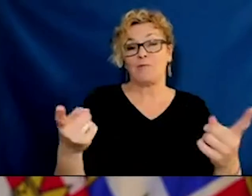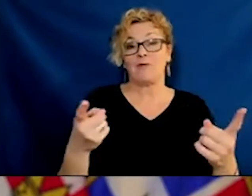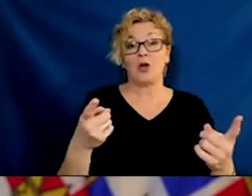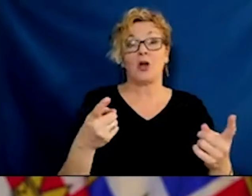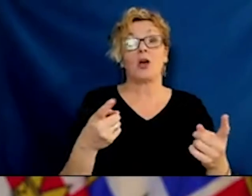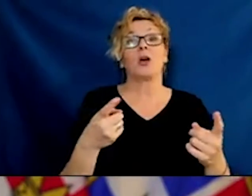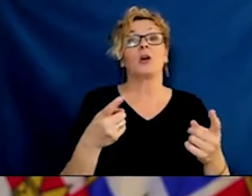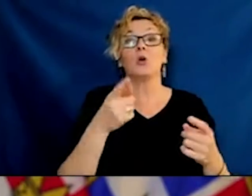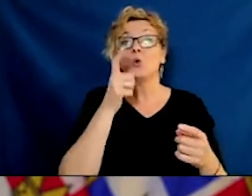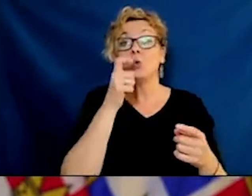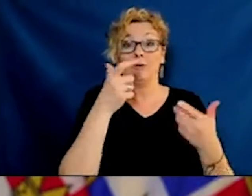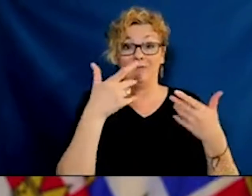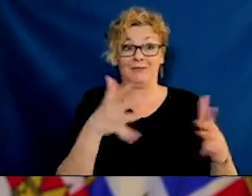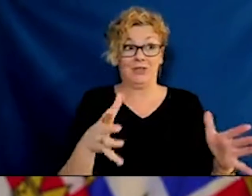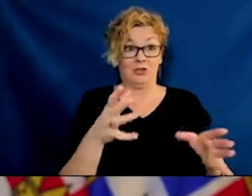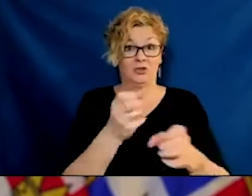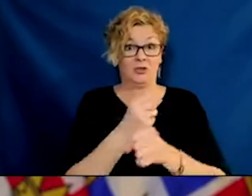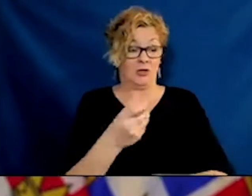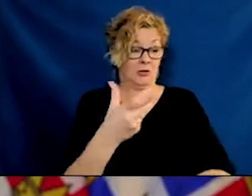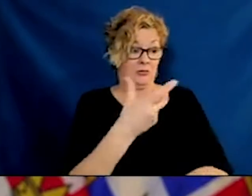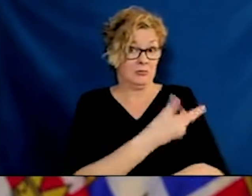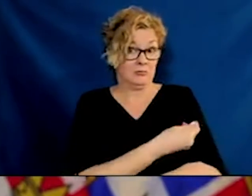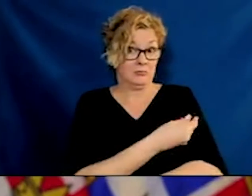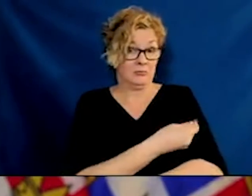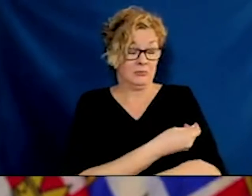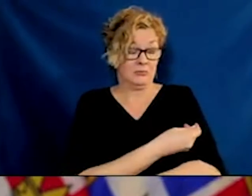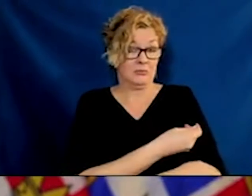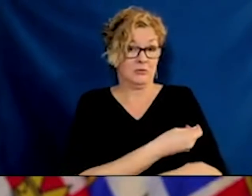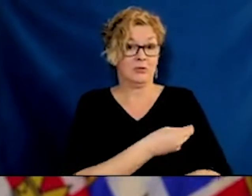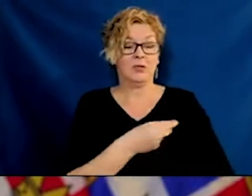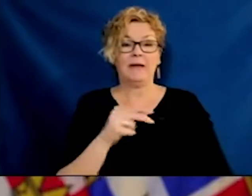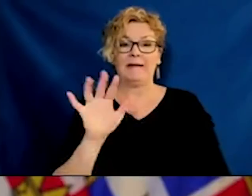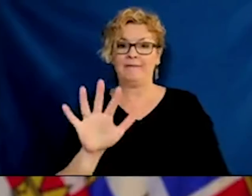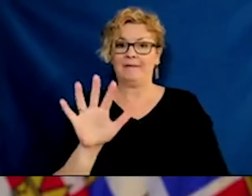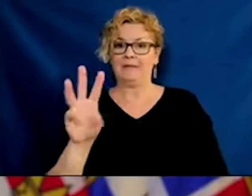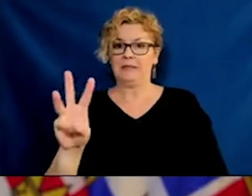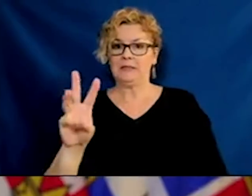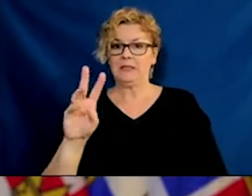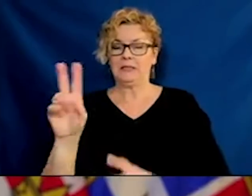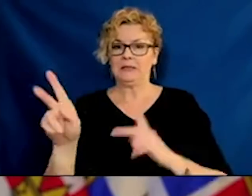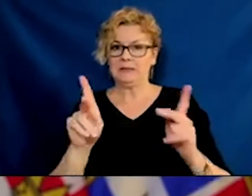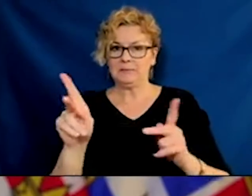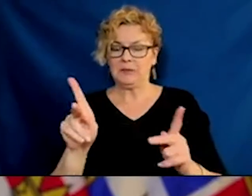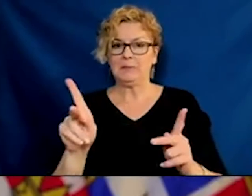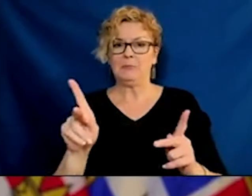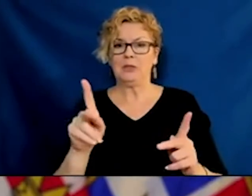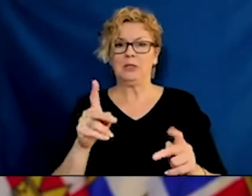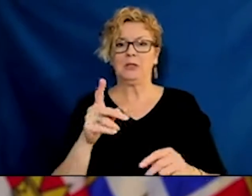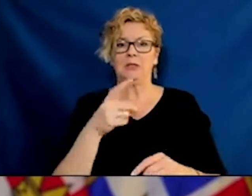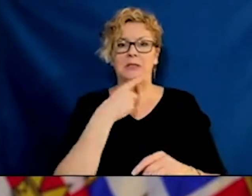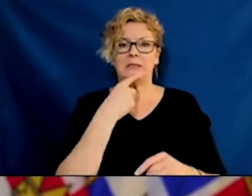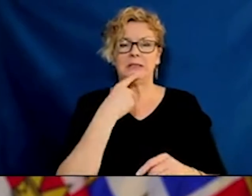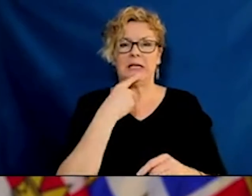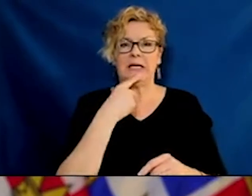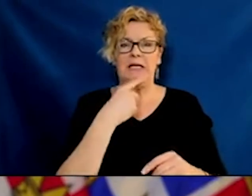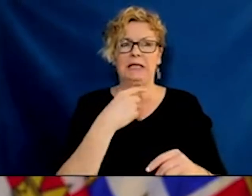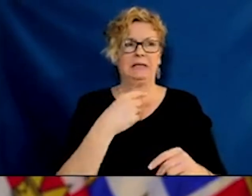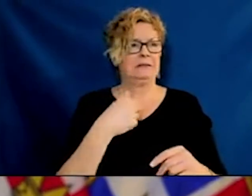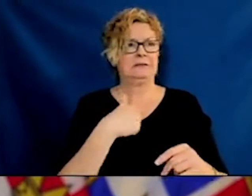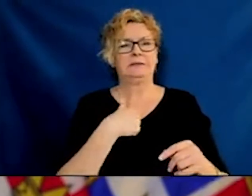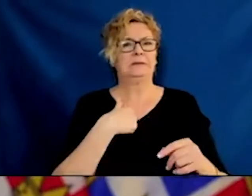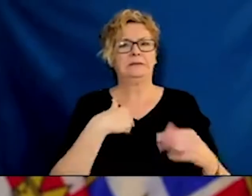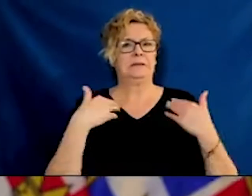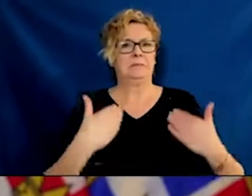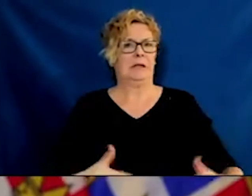the close to 120,000 doses of vaccine that's been given. We've had 10 reports of